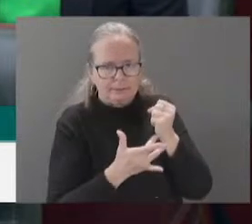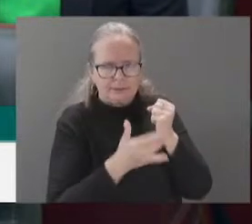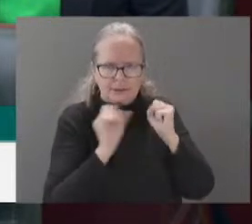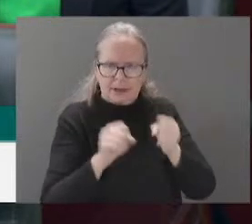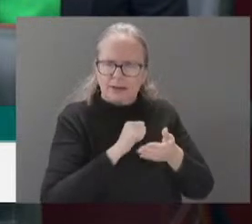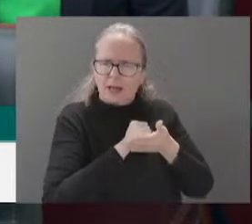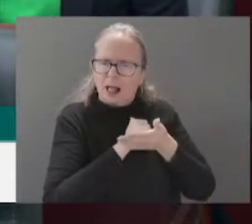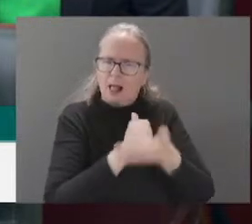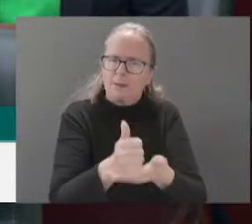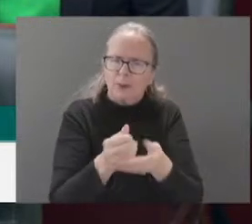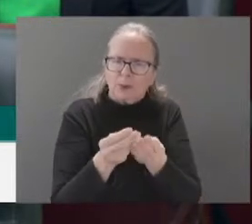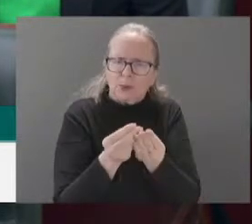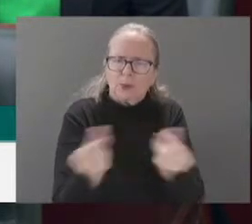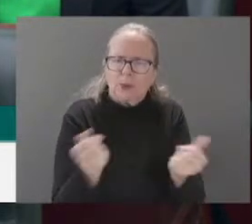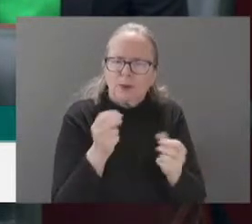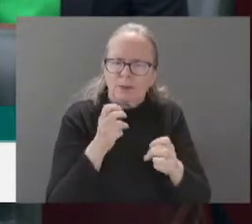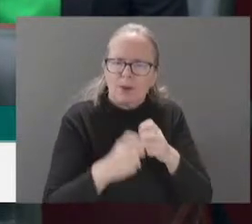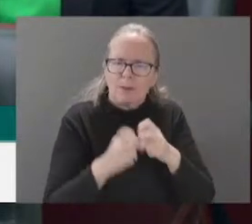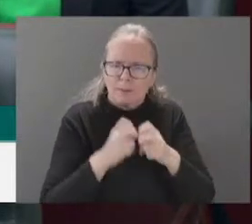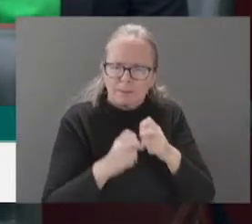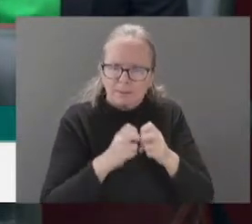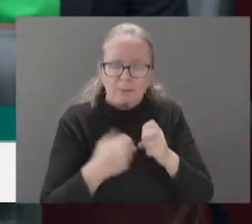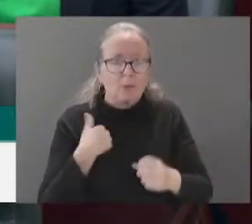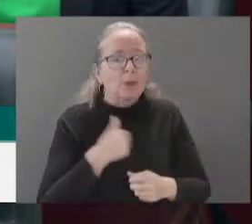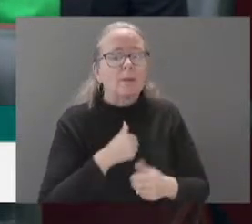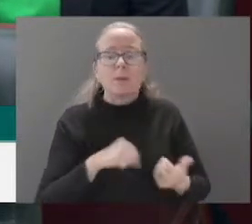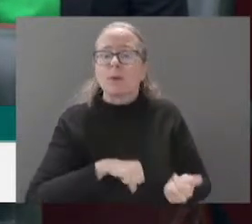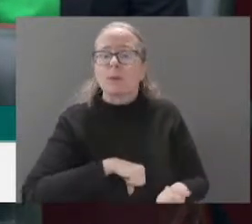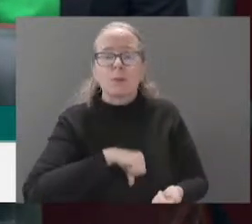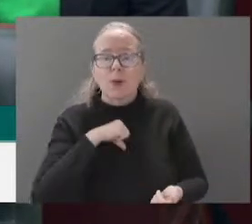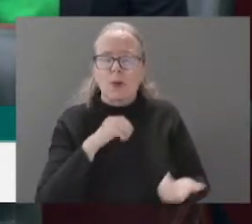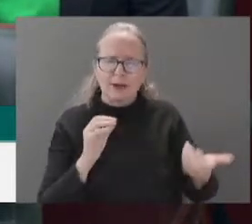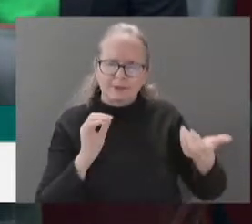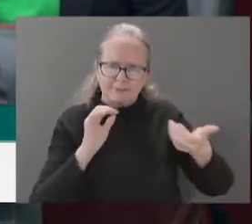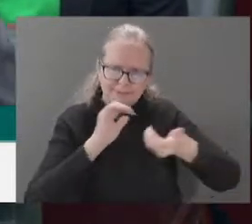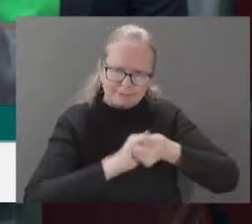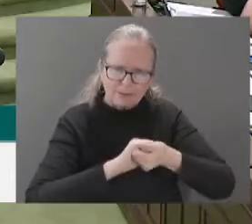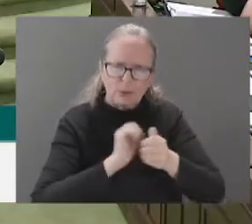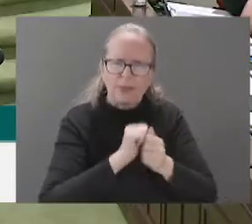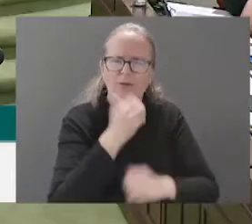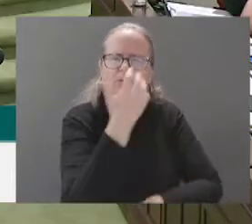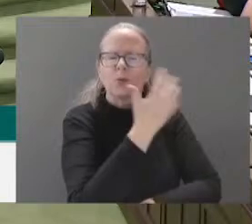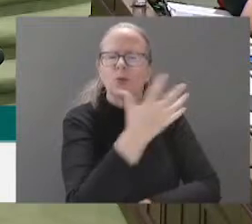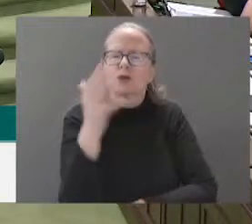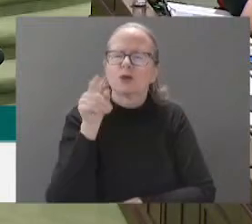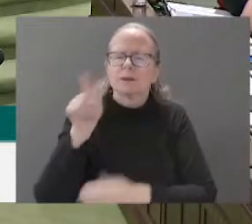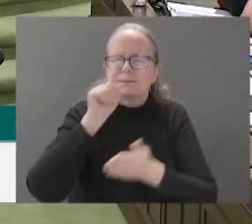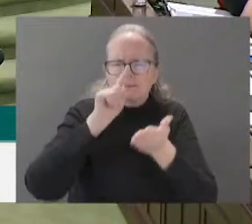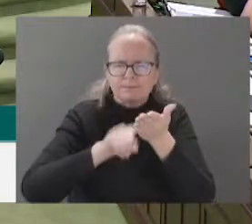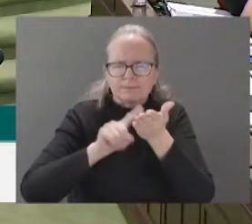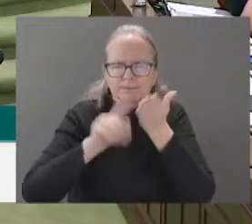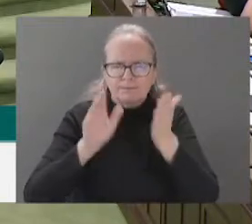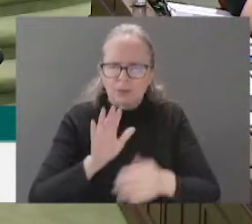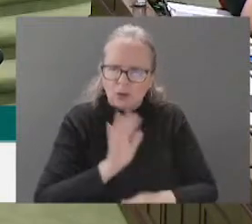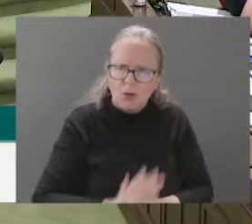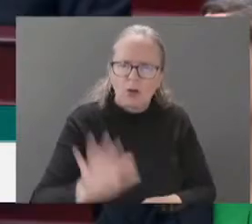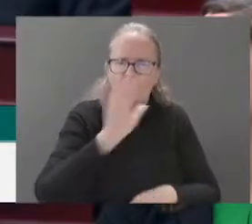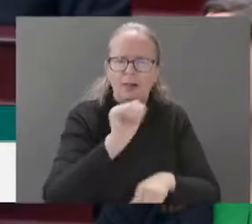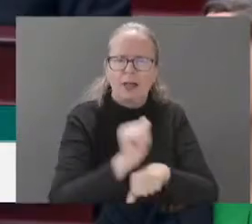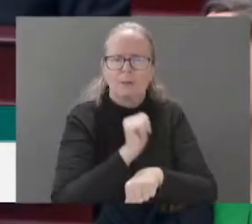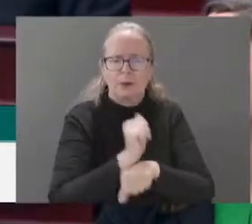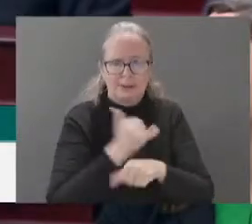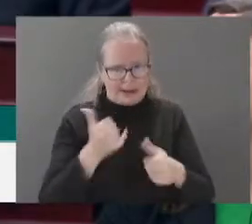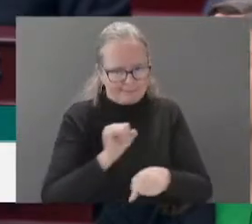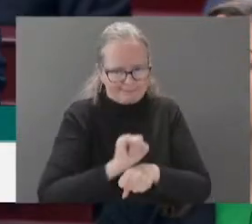with our brilliant researchers all across the province as they work to advance our interest in this regard The Honorable member for the basketb bar Westlock thank you